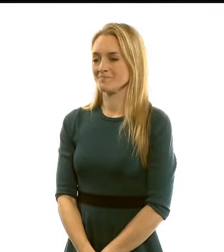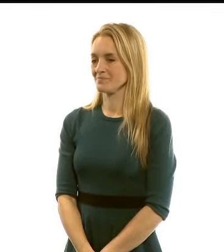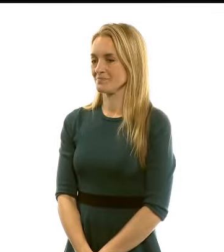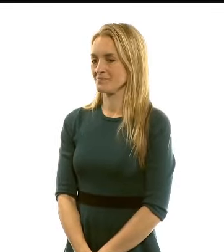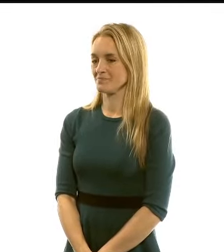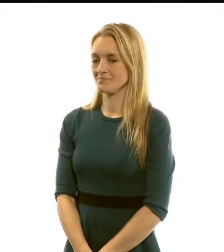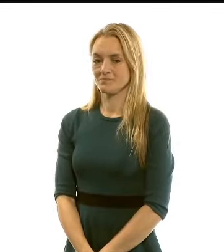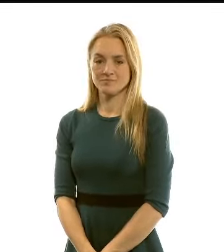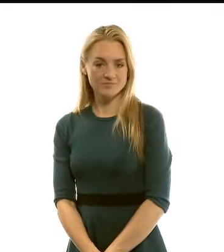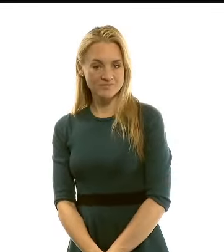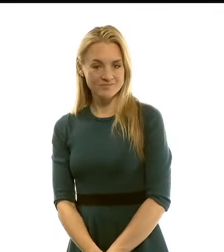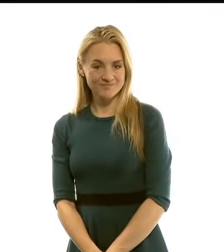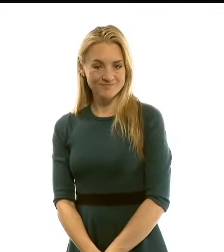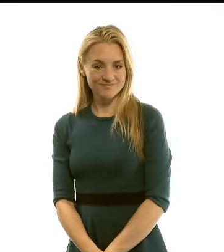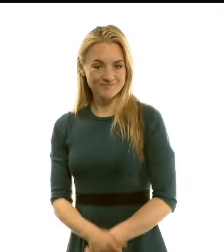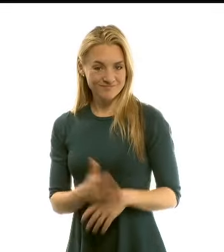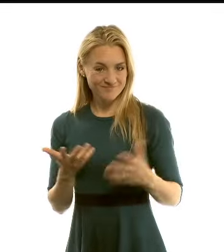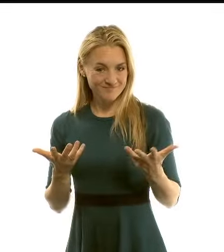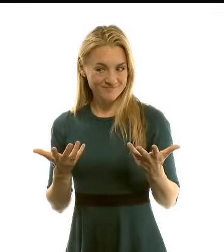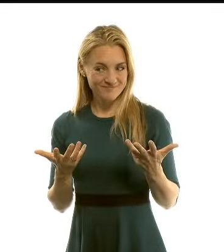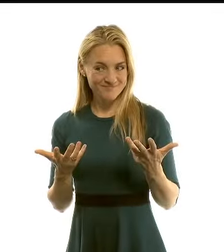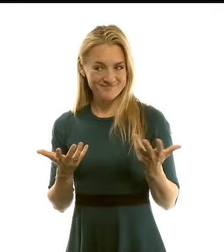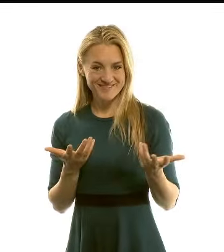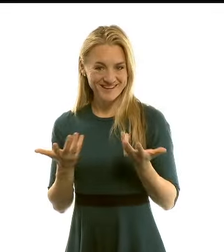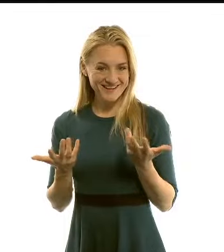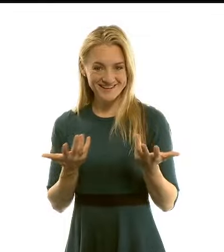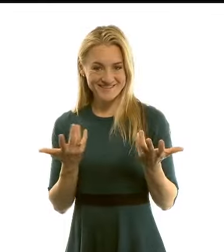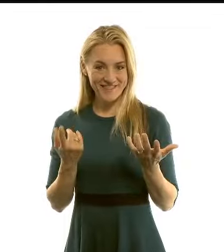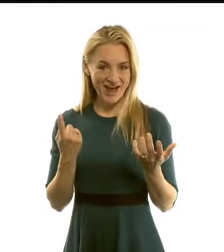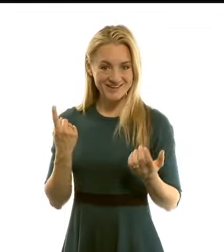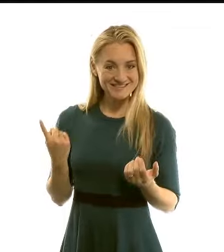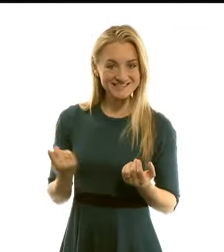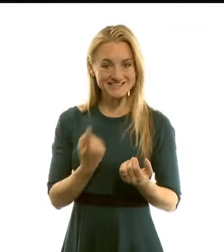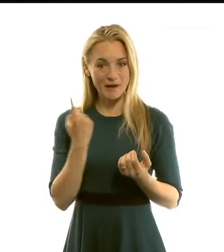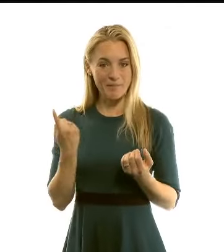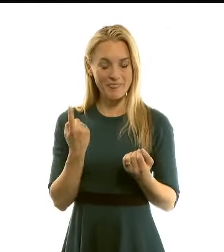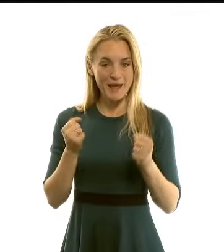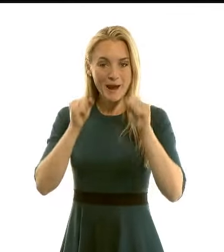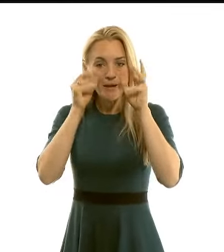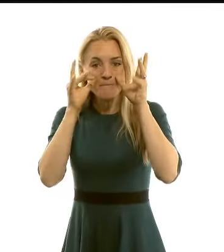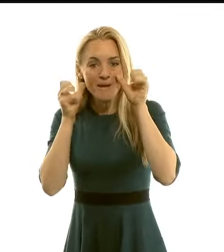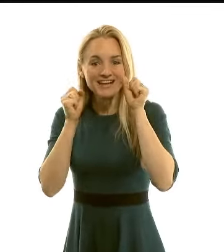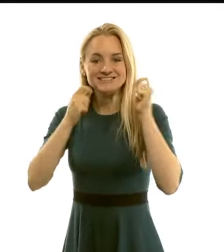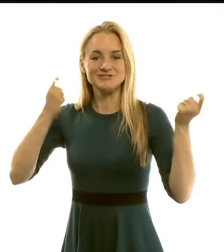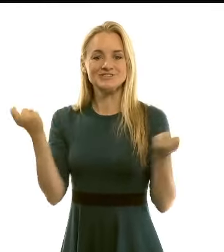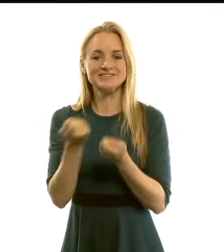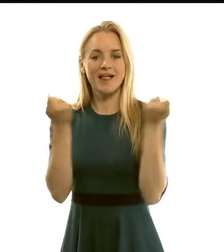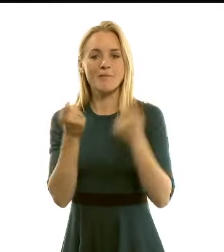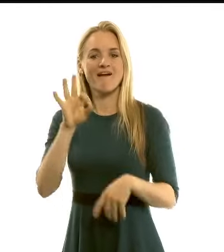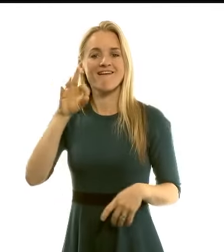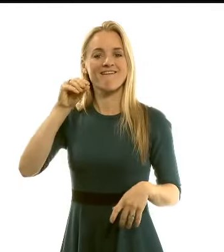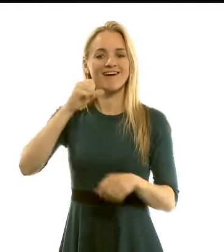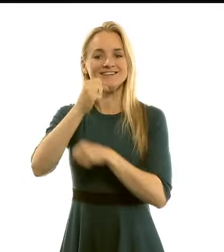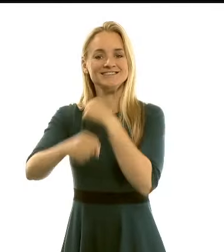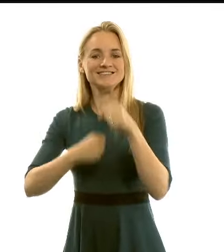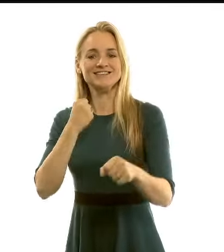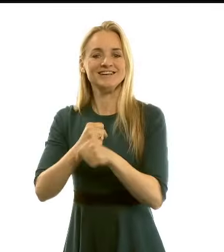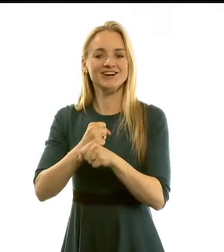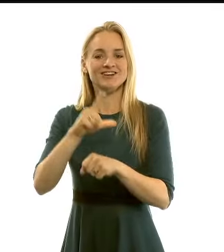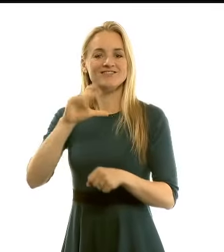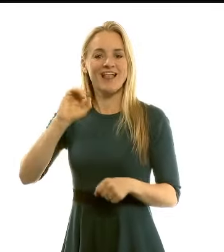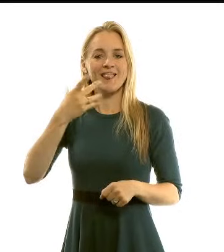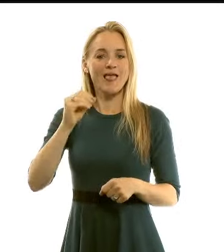Is there an incredible construction to celebrate 90 years of LEGO play, or just a pile of bricks soaked in sweat and